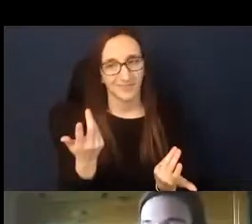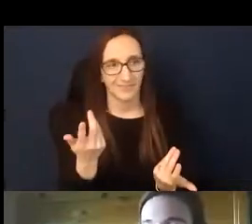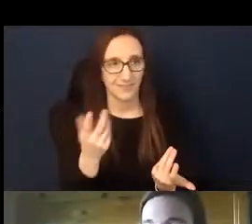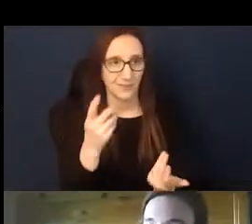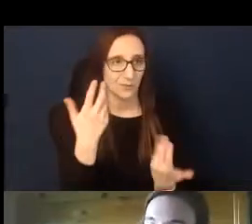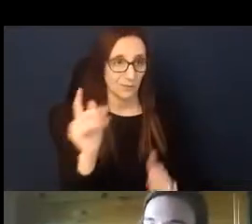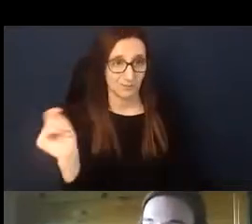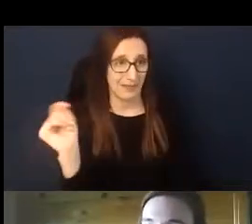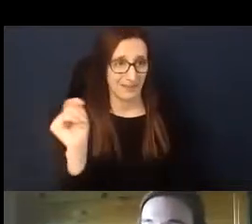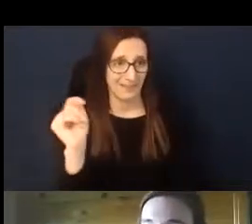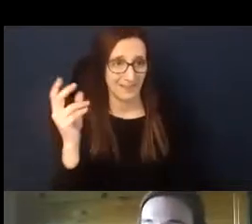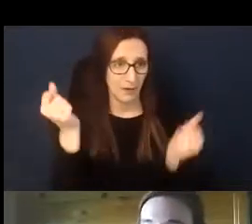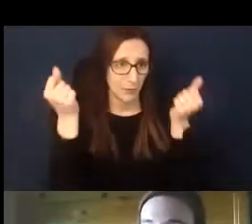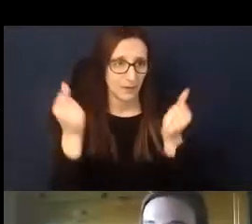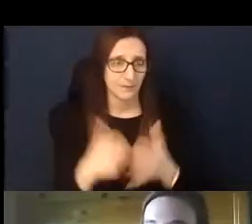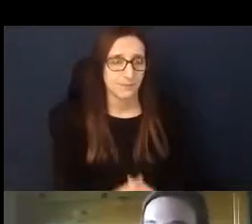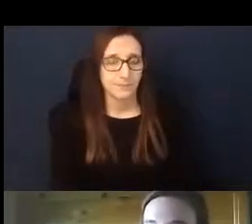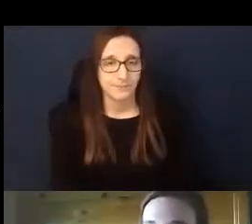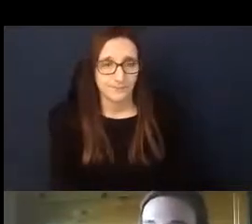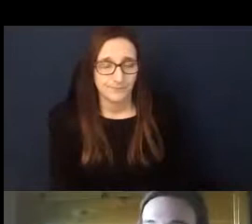going to pee it out.